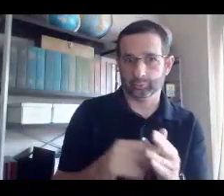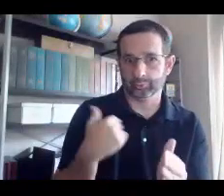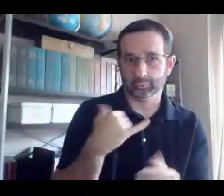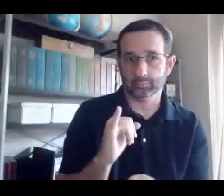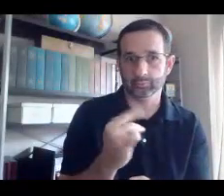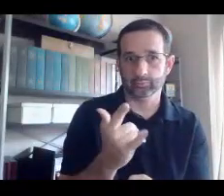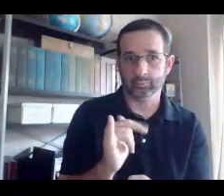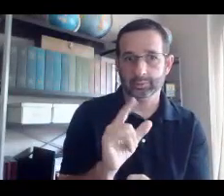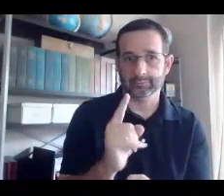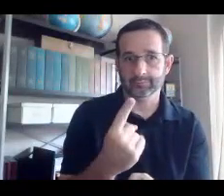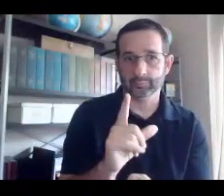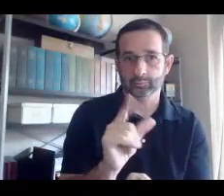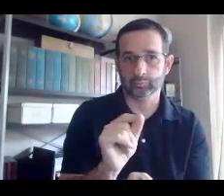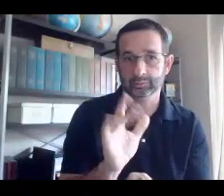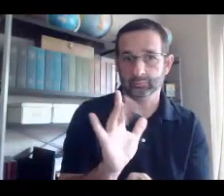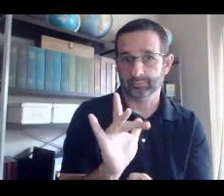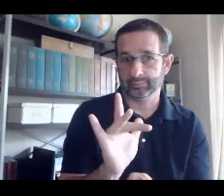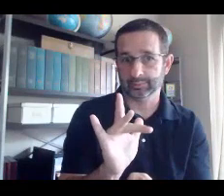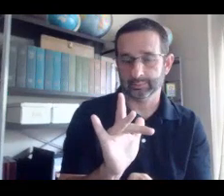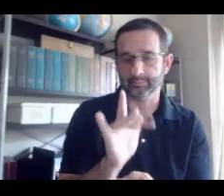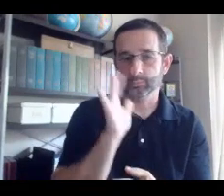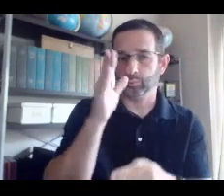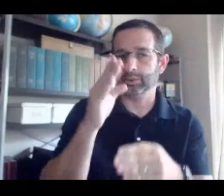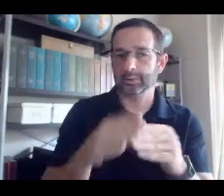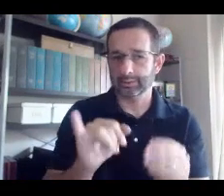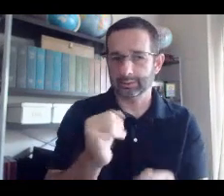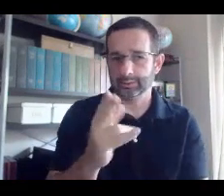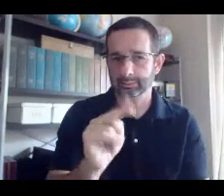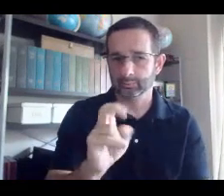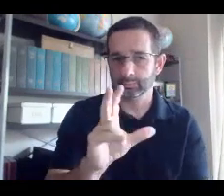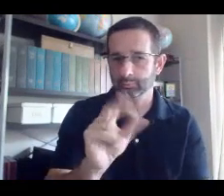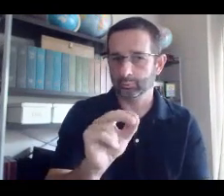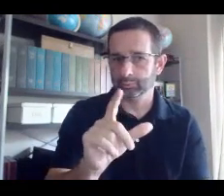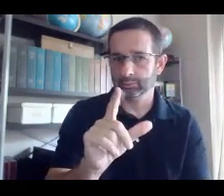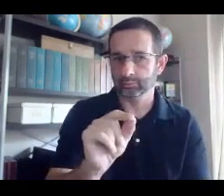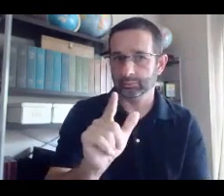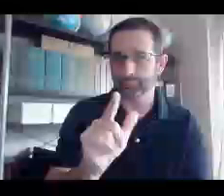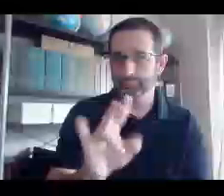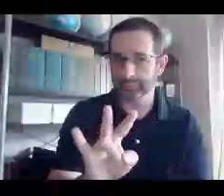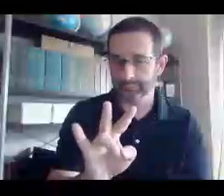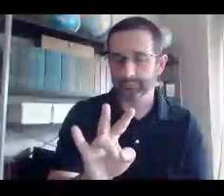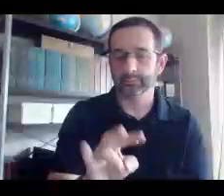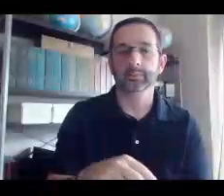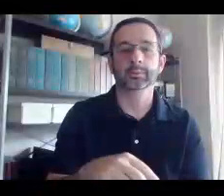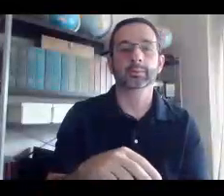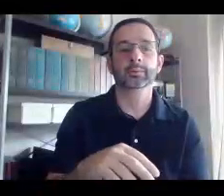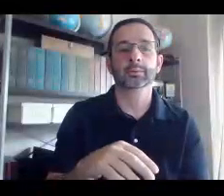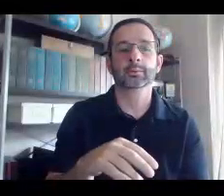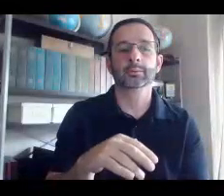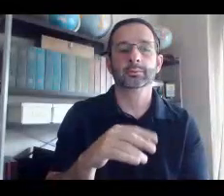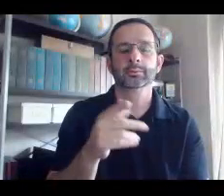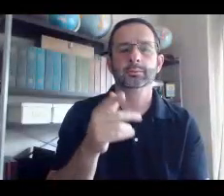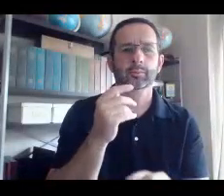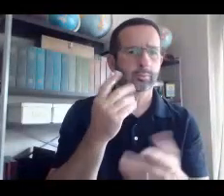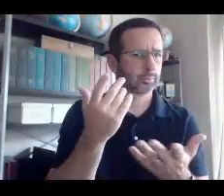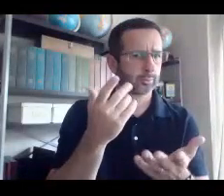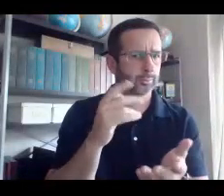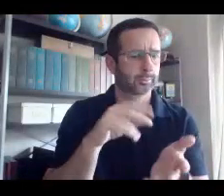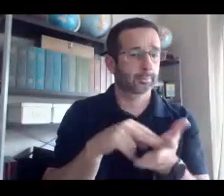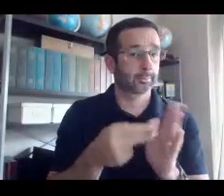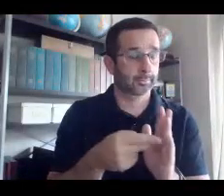your LRP award started July 1st, 2025, and that will end June 30th, 2027.